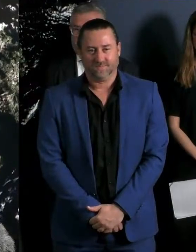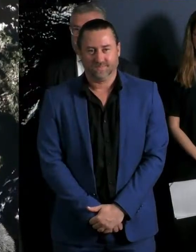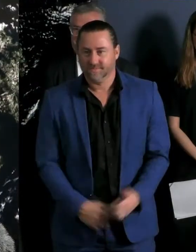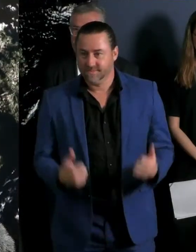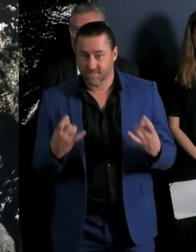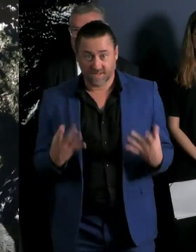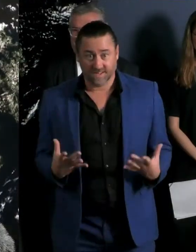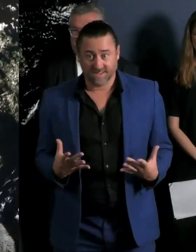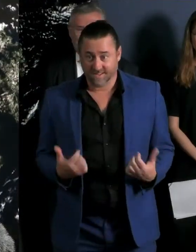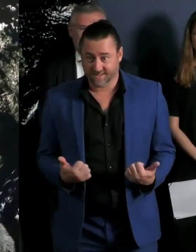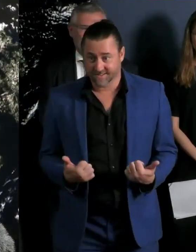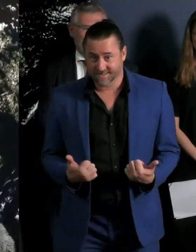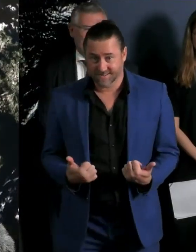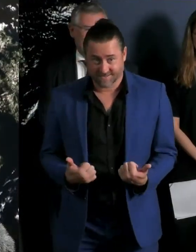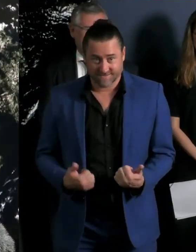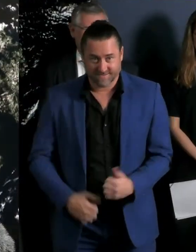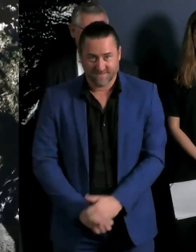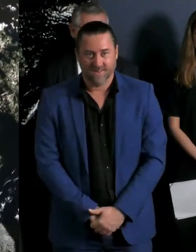Is everyone set?